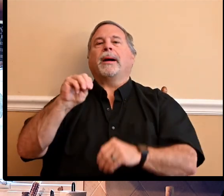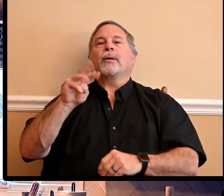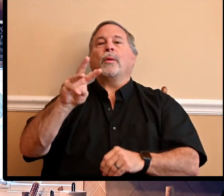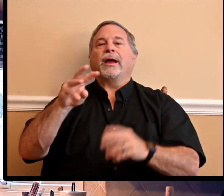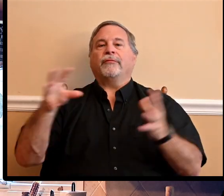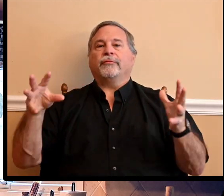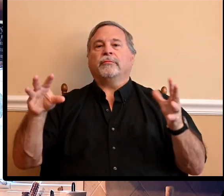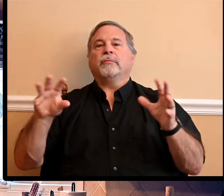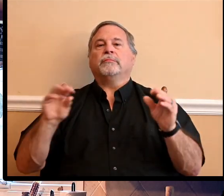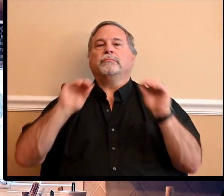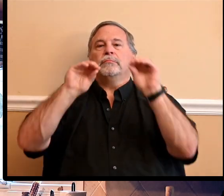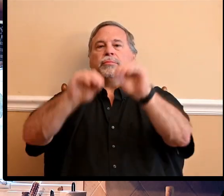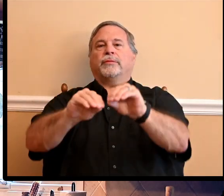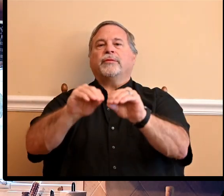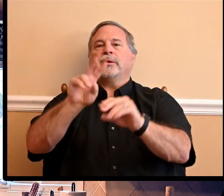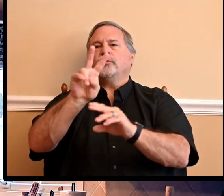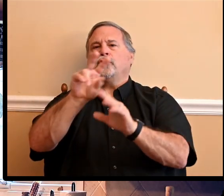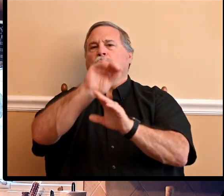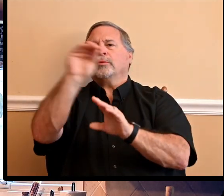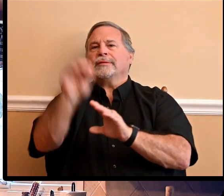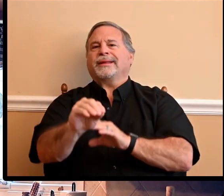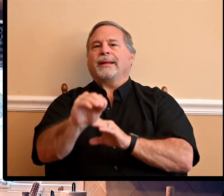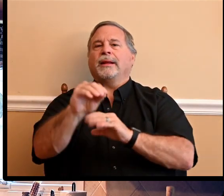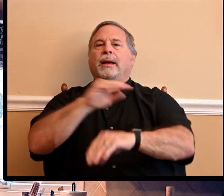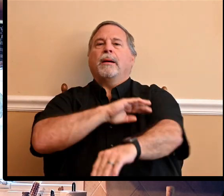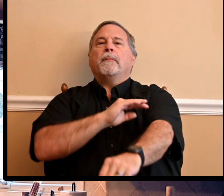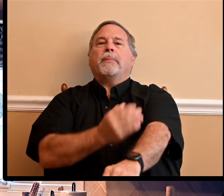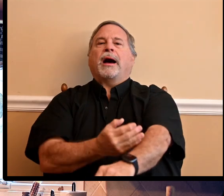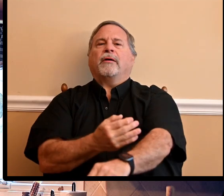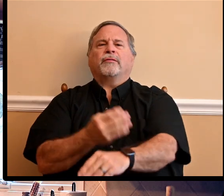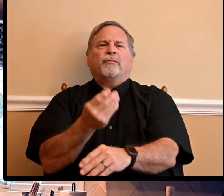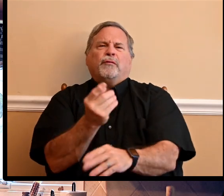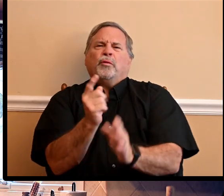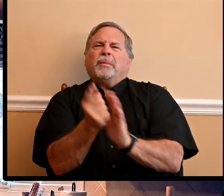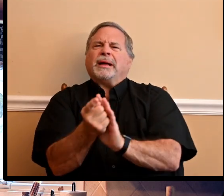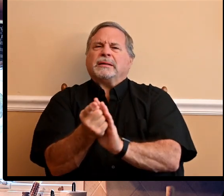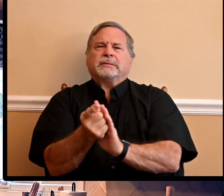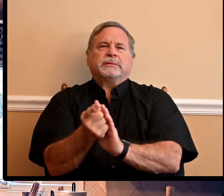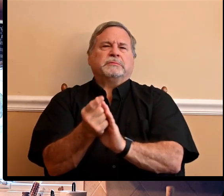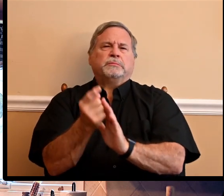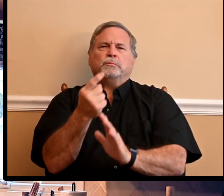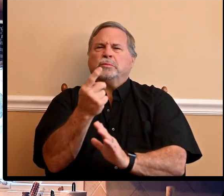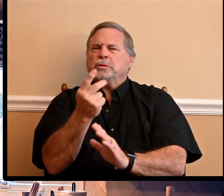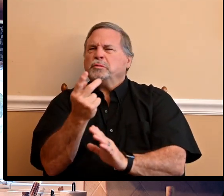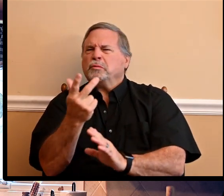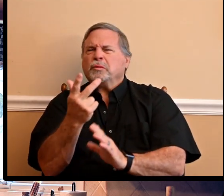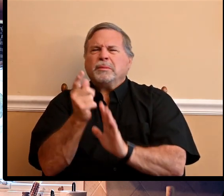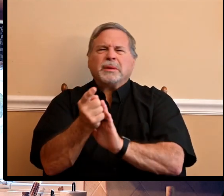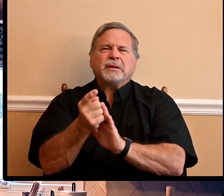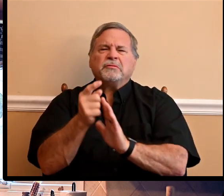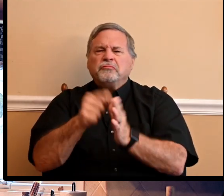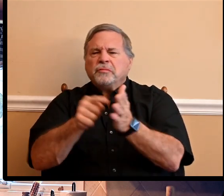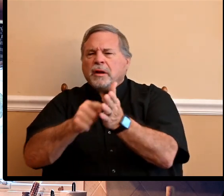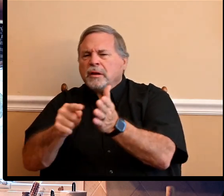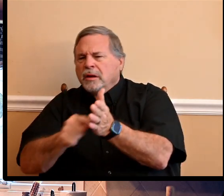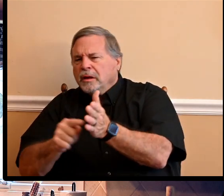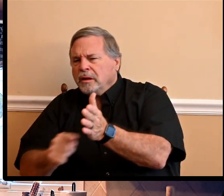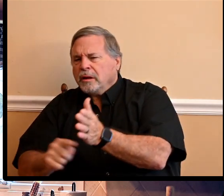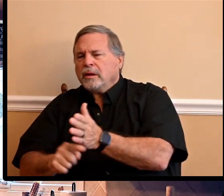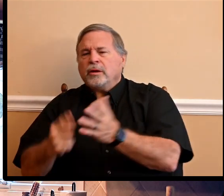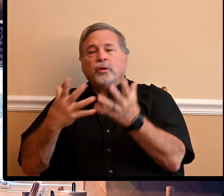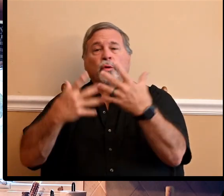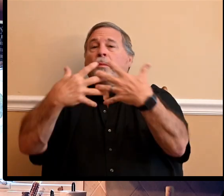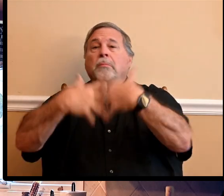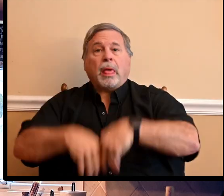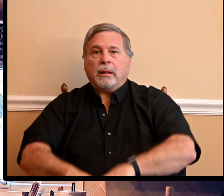you can put it in your microwave at like 2% power for maybe a couple minutes. Do it for a minute, 2 minutes, 3 minutes, but check it each